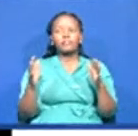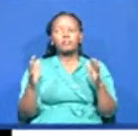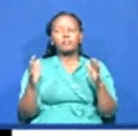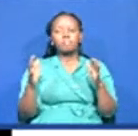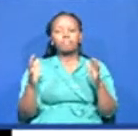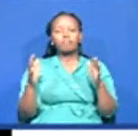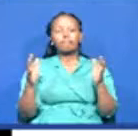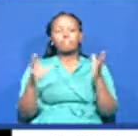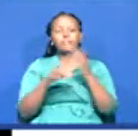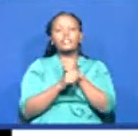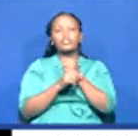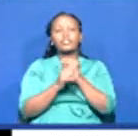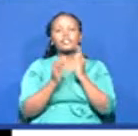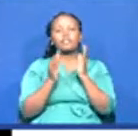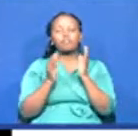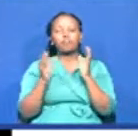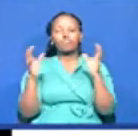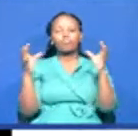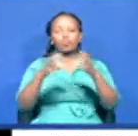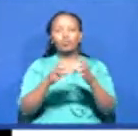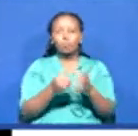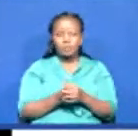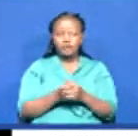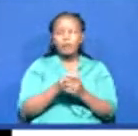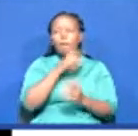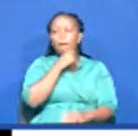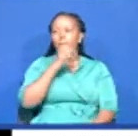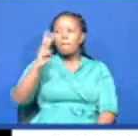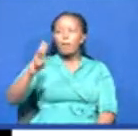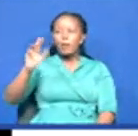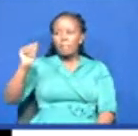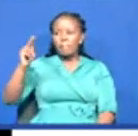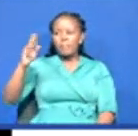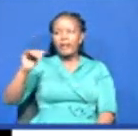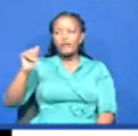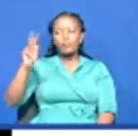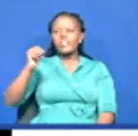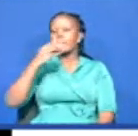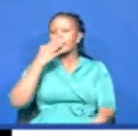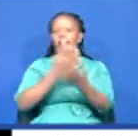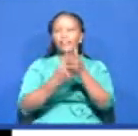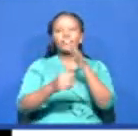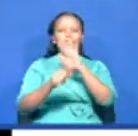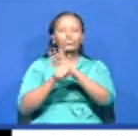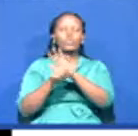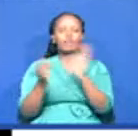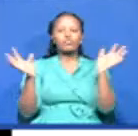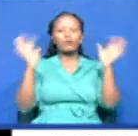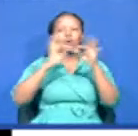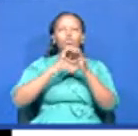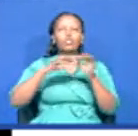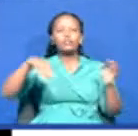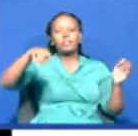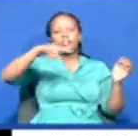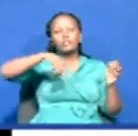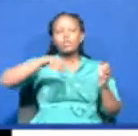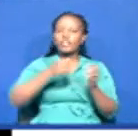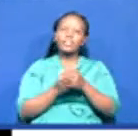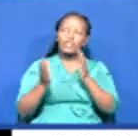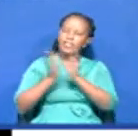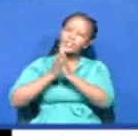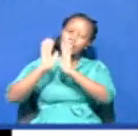Agency Enforcement. Wanyama Musiambo, thank you very much indeed for joining us. Can we clap for him,